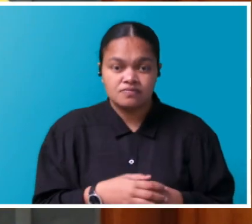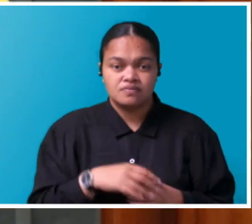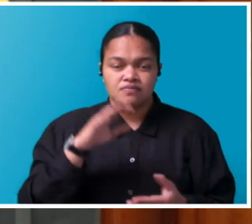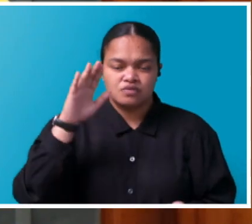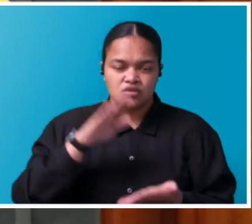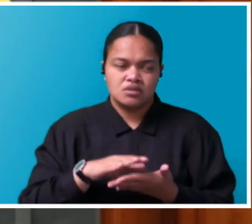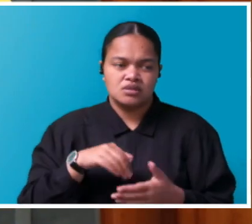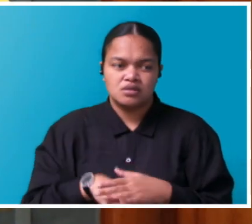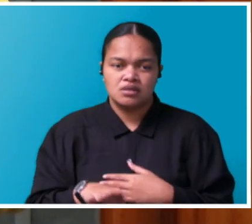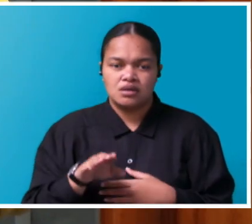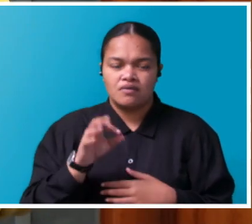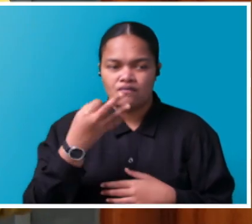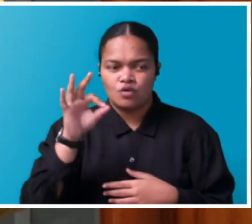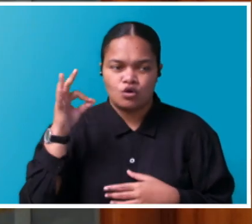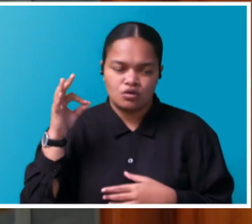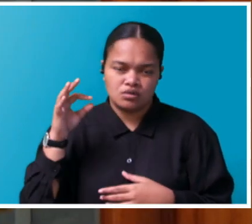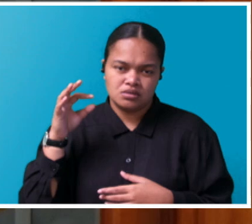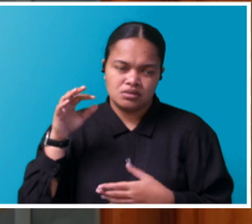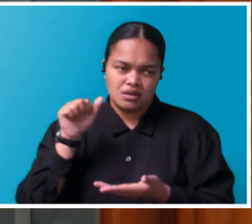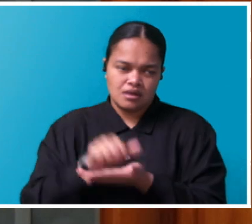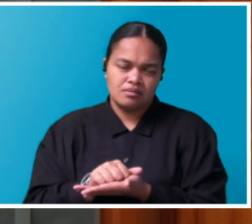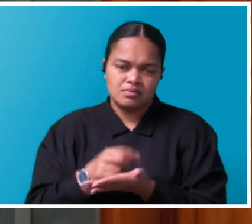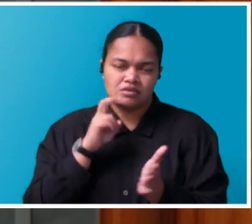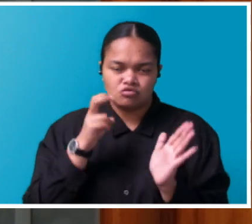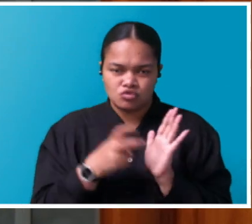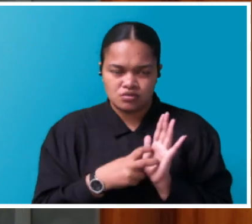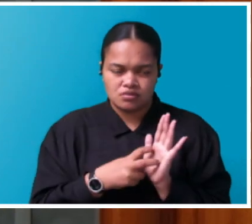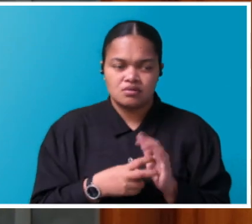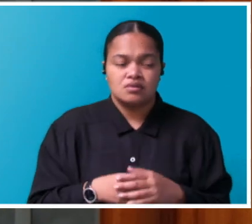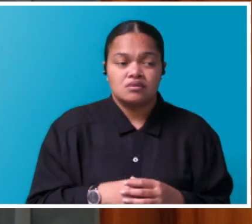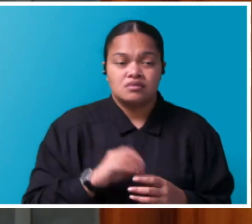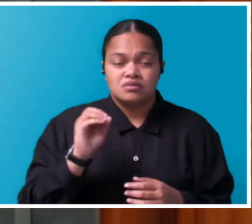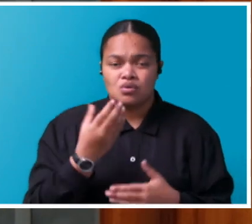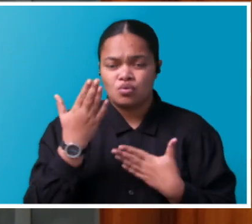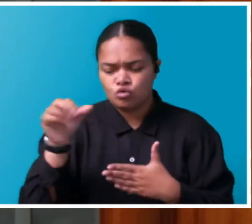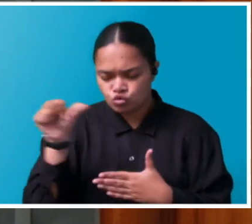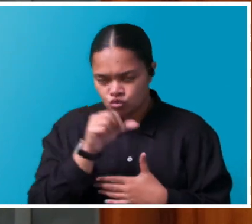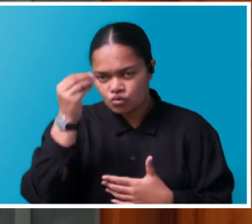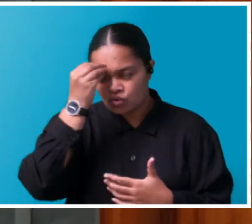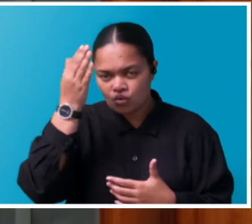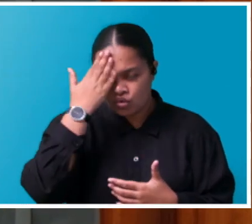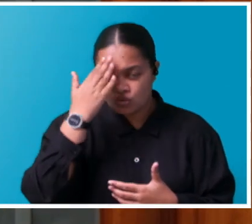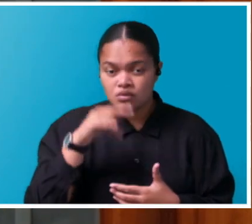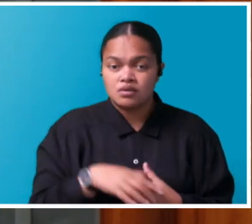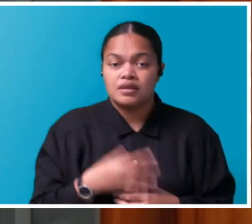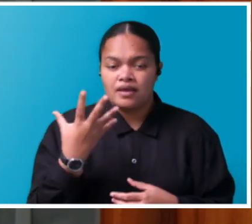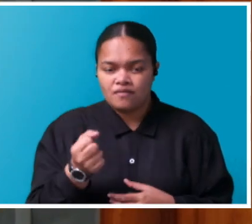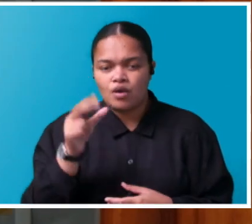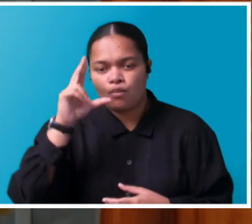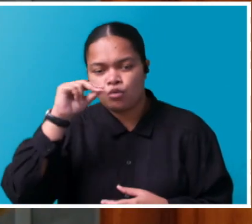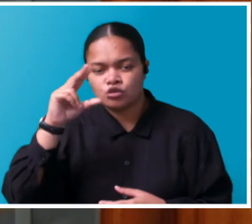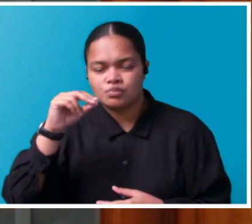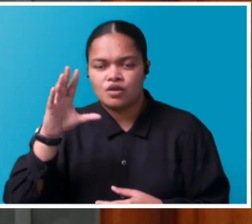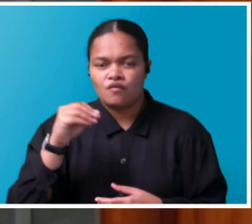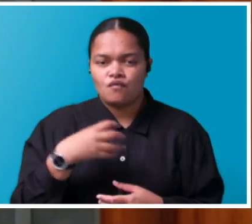forest carbon stock initially registered. Honorable Speaker, it should also be noted that there is a possibility of a